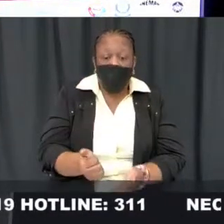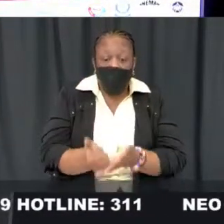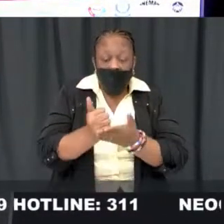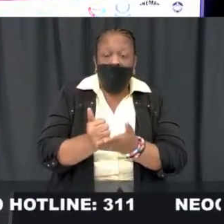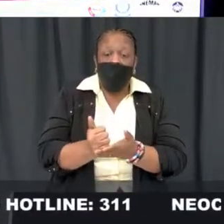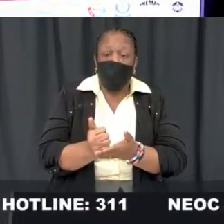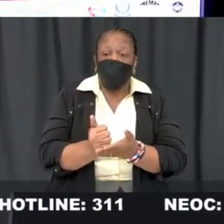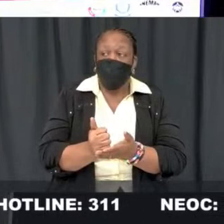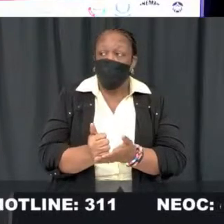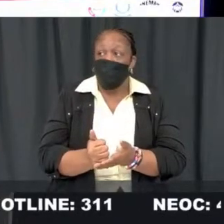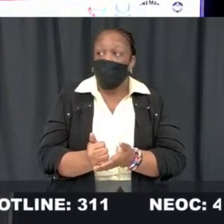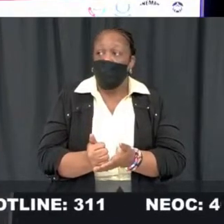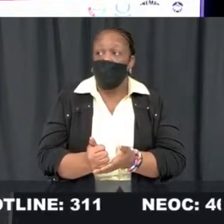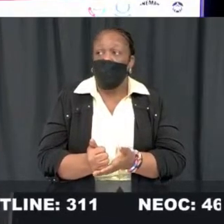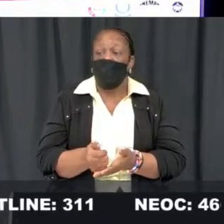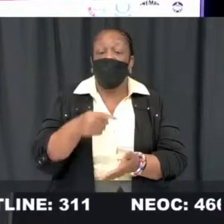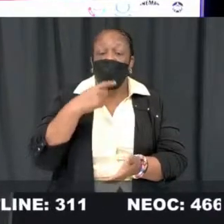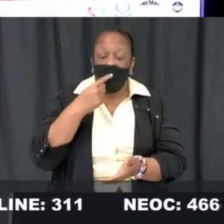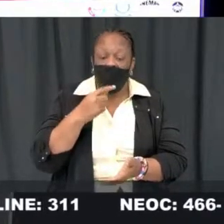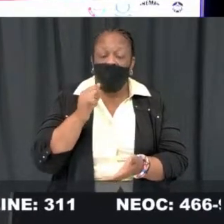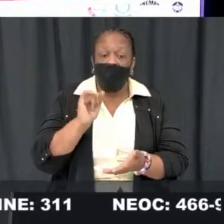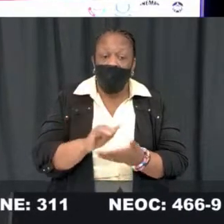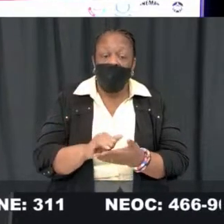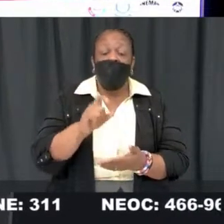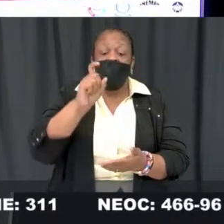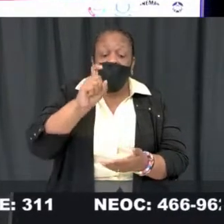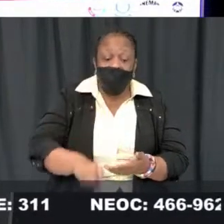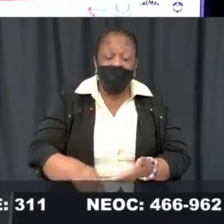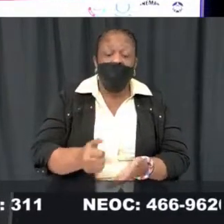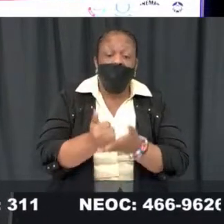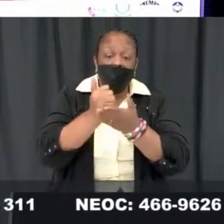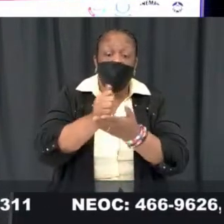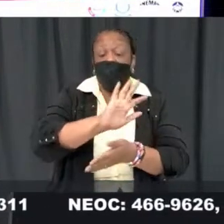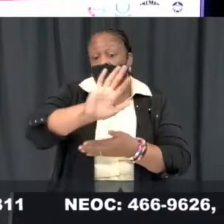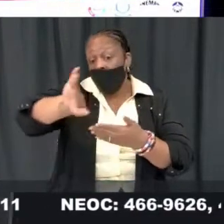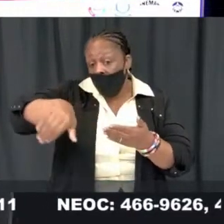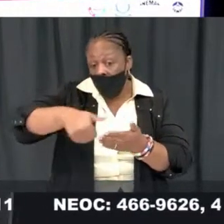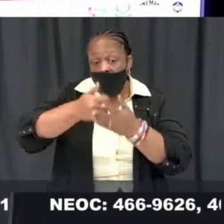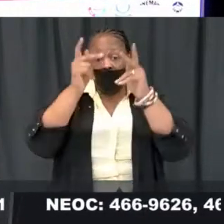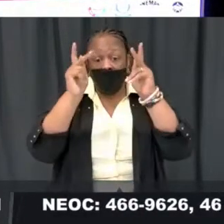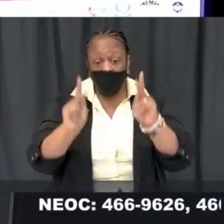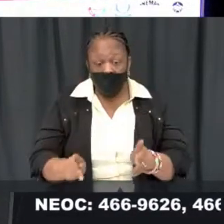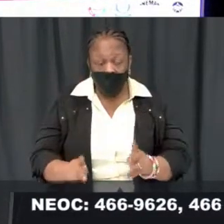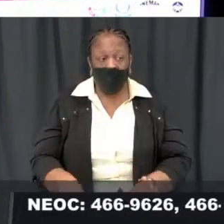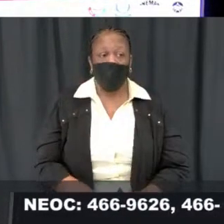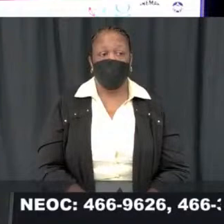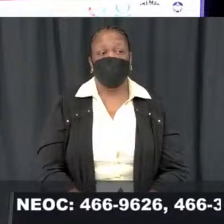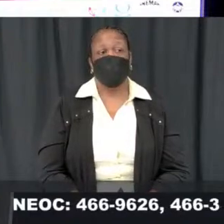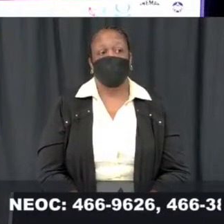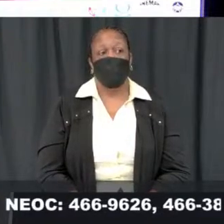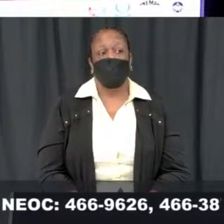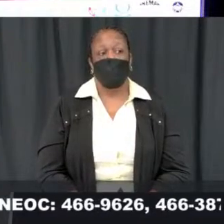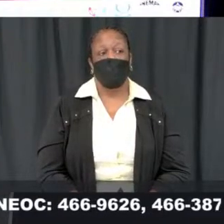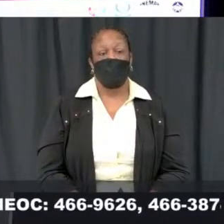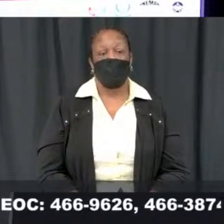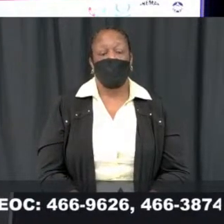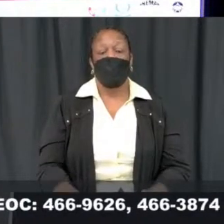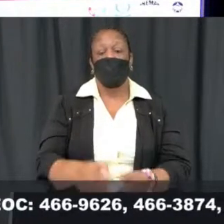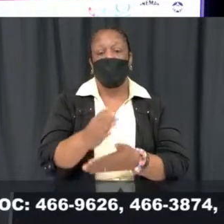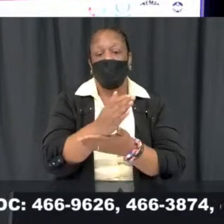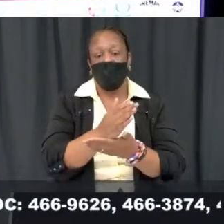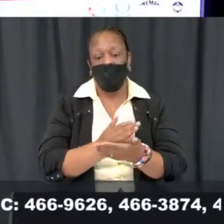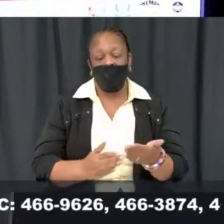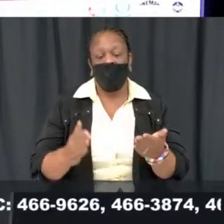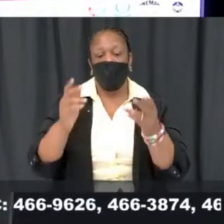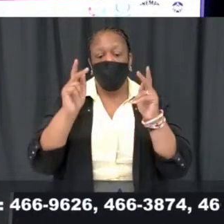commend those persons who call me 1 o'clock, 2 o'clock, 3 o'clock, 4 o'clock in the morning and provide us with the information of these persons